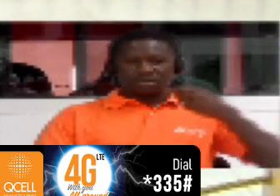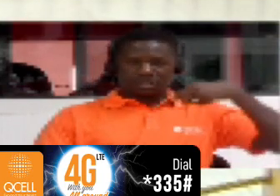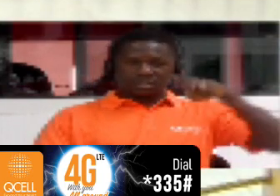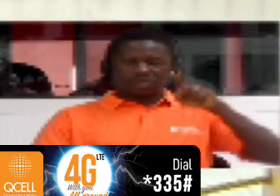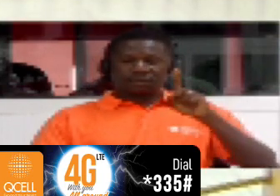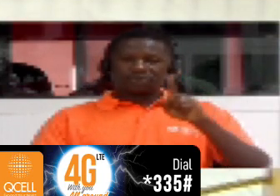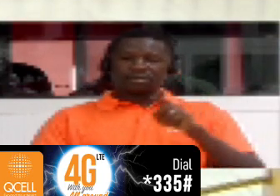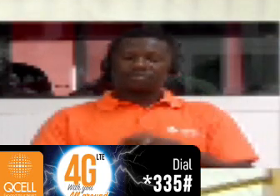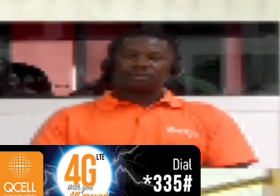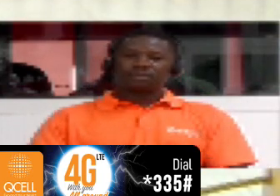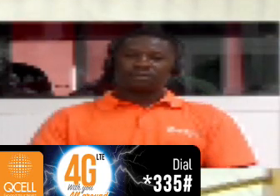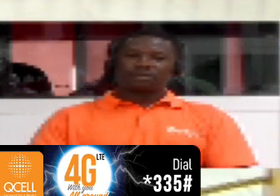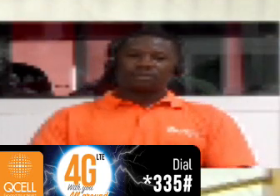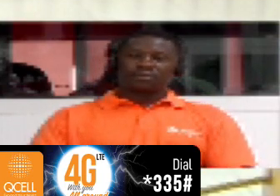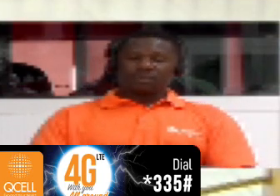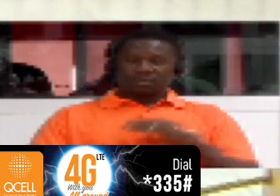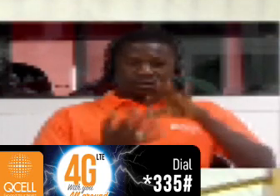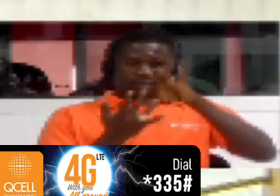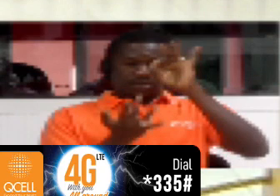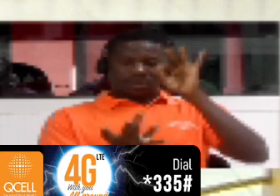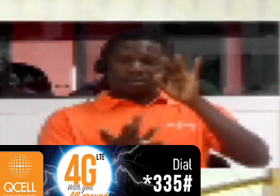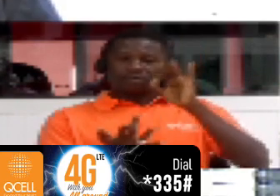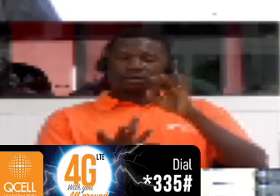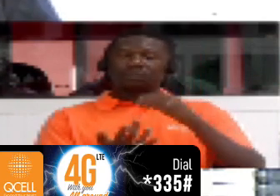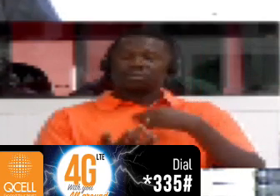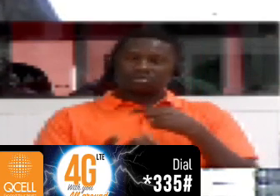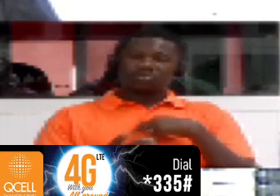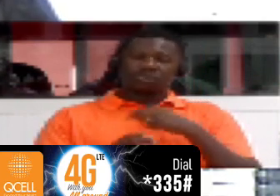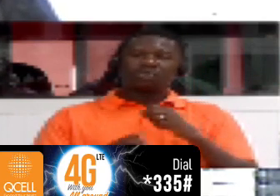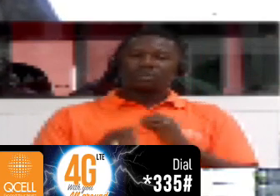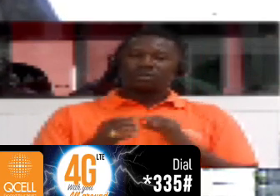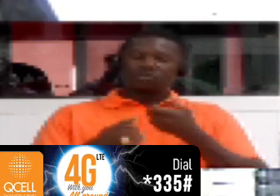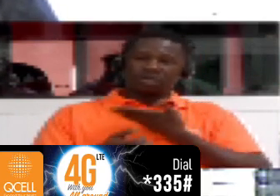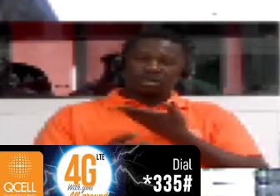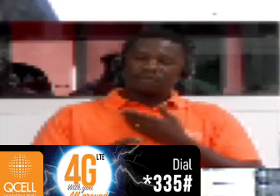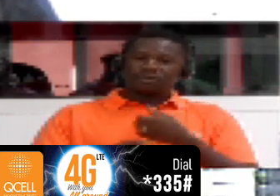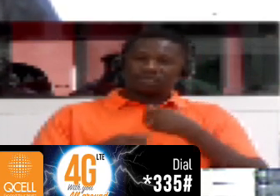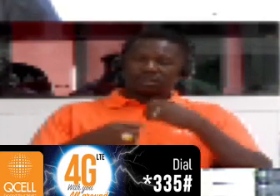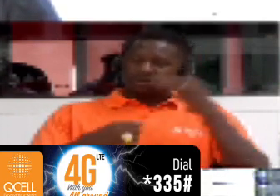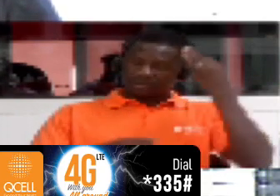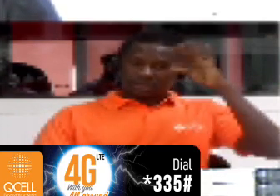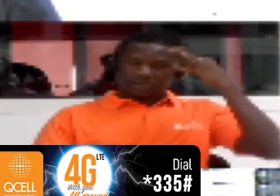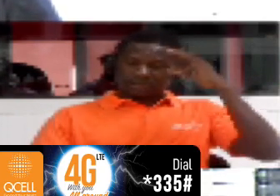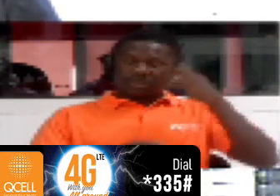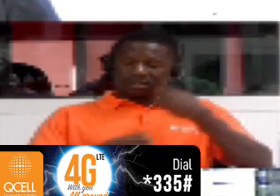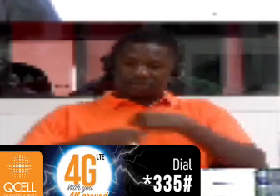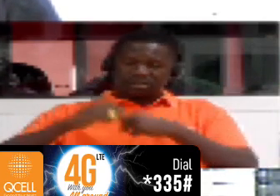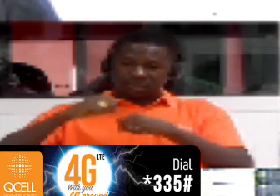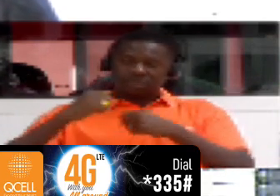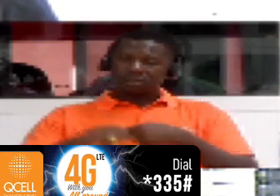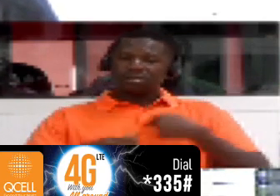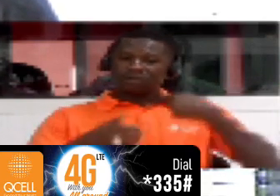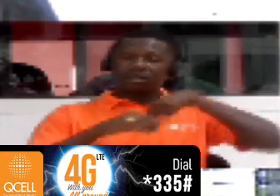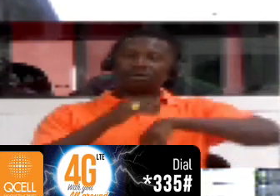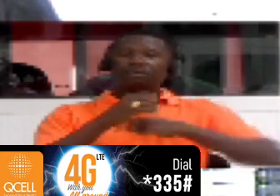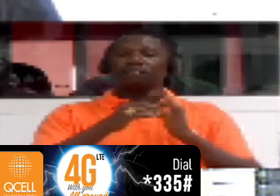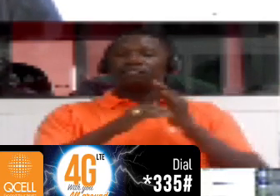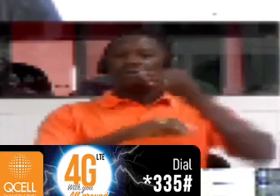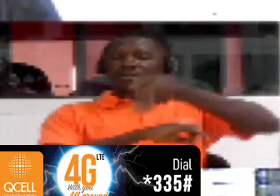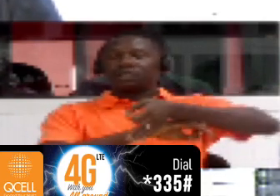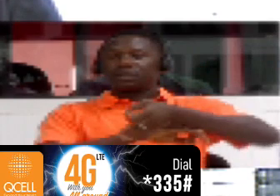Yungata Kosla Fajara Barracks. And I was handpicked from amongst the lot for a training in